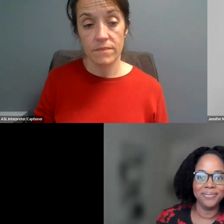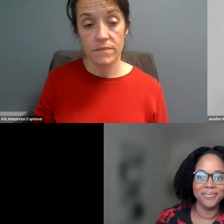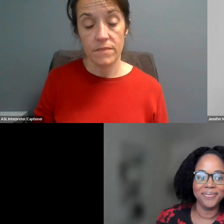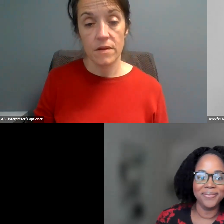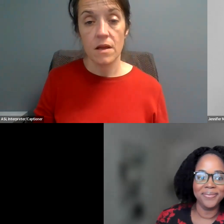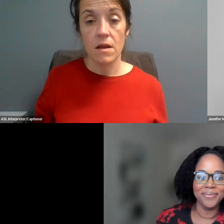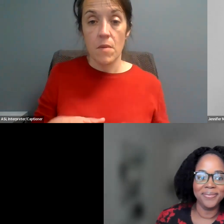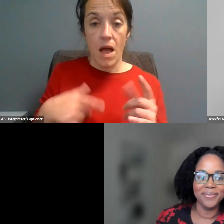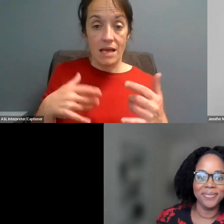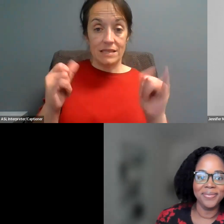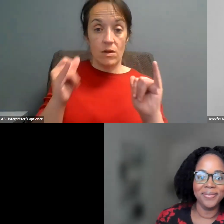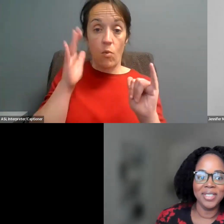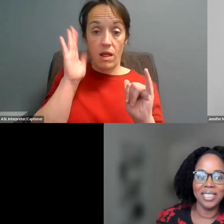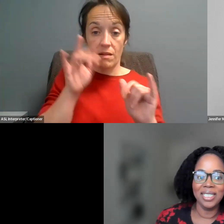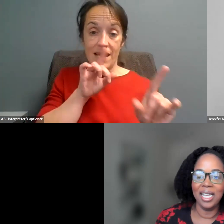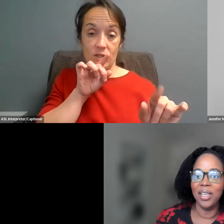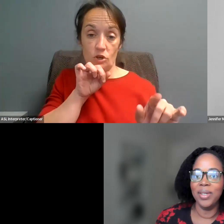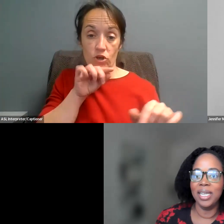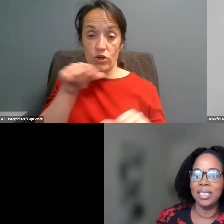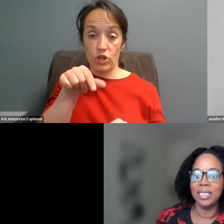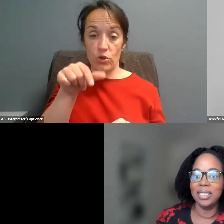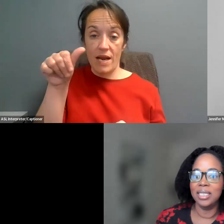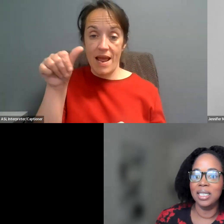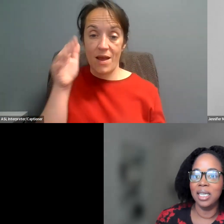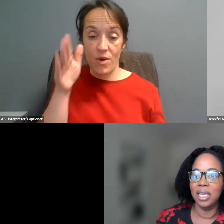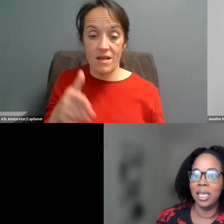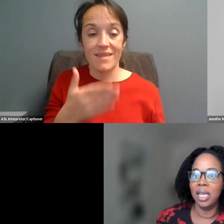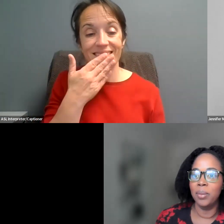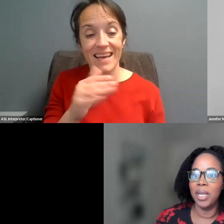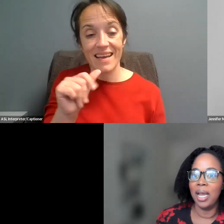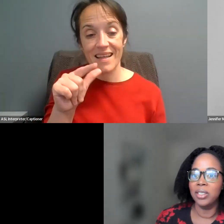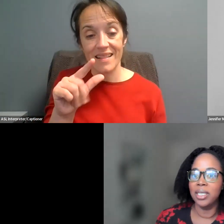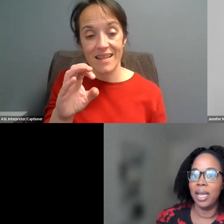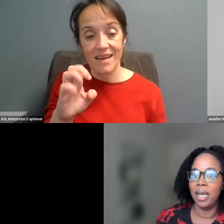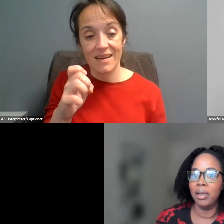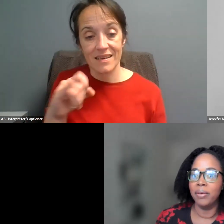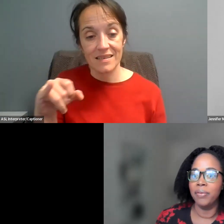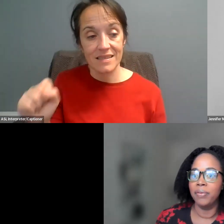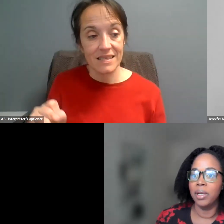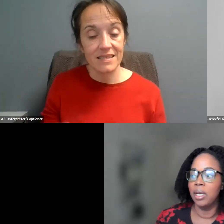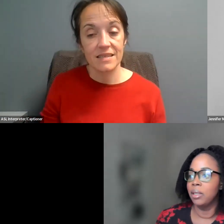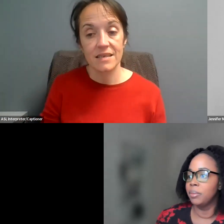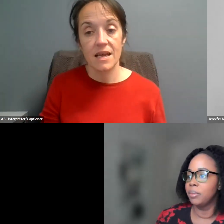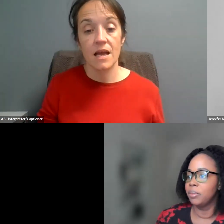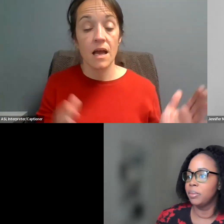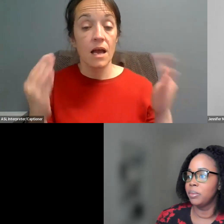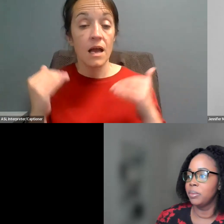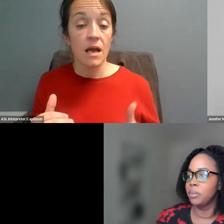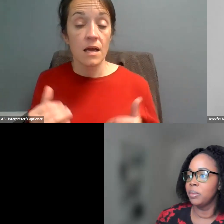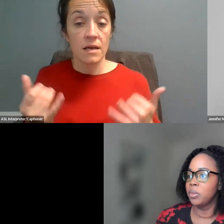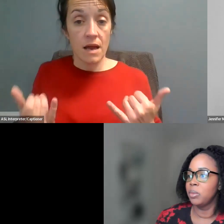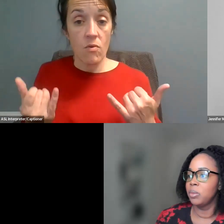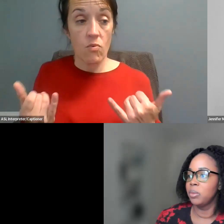well. Okay. Thank you, Alexis. And we actually have,